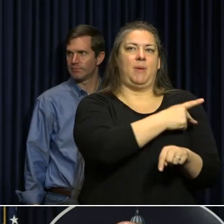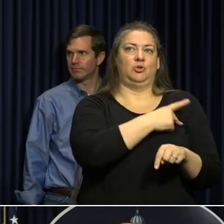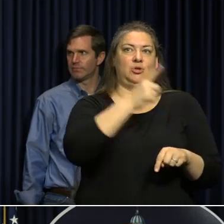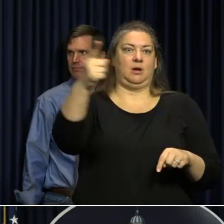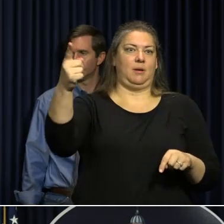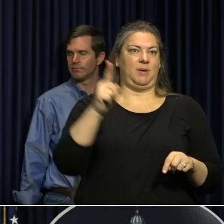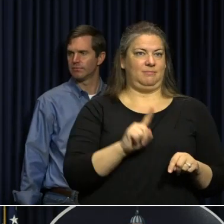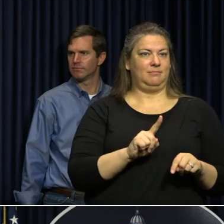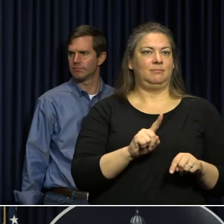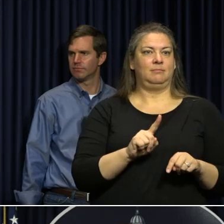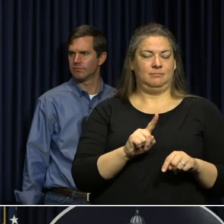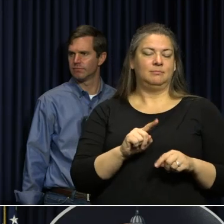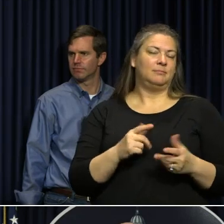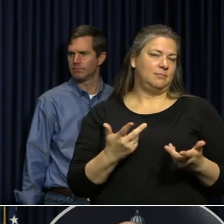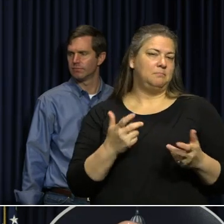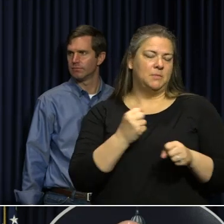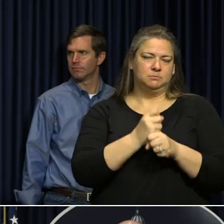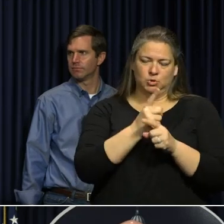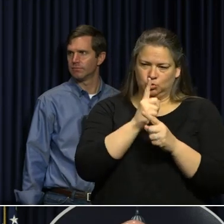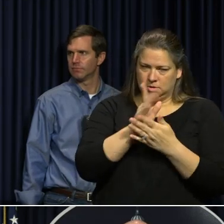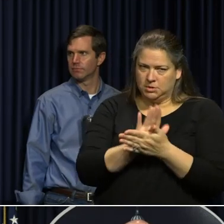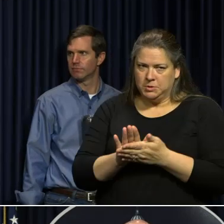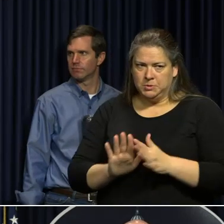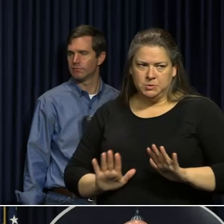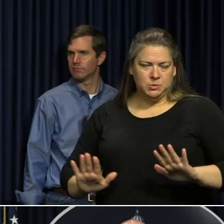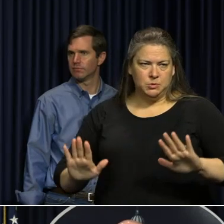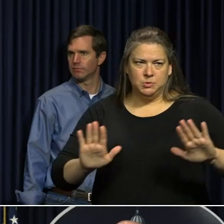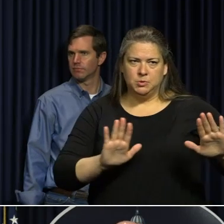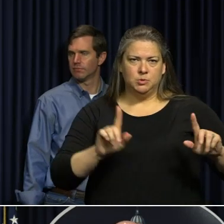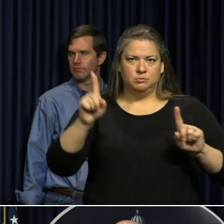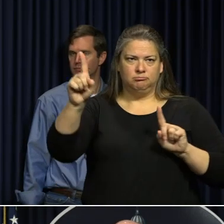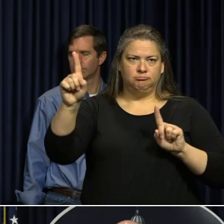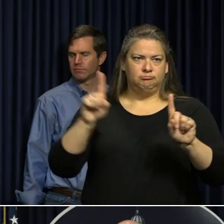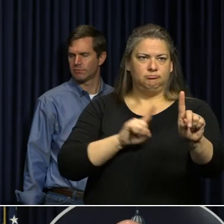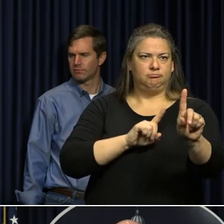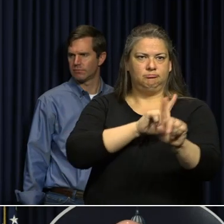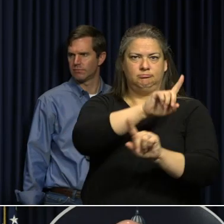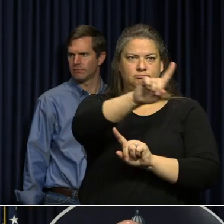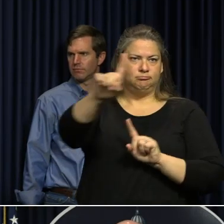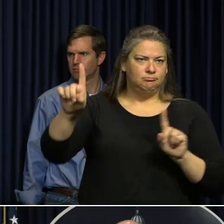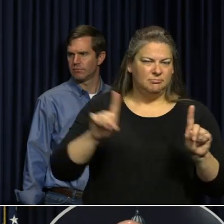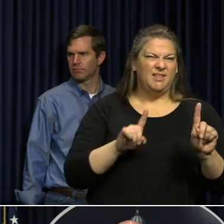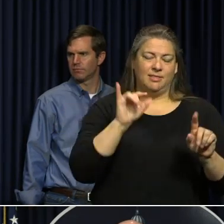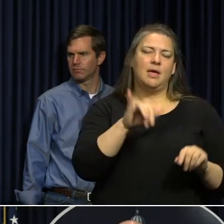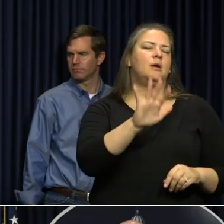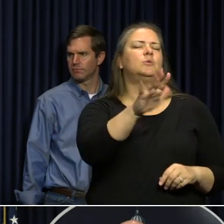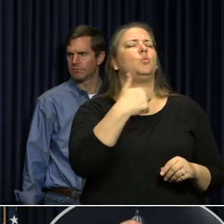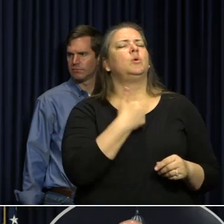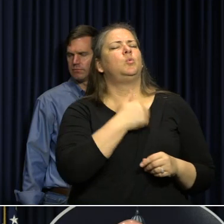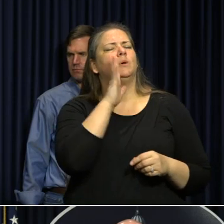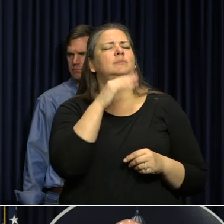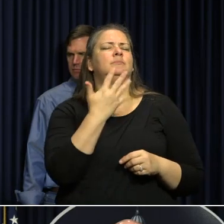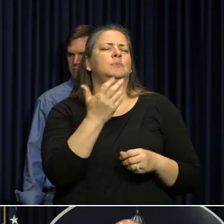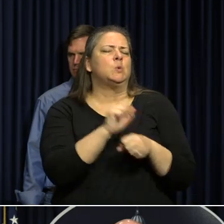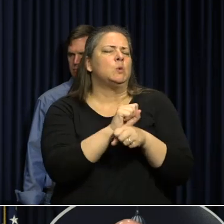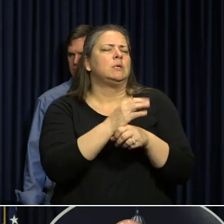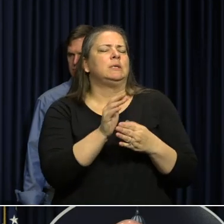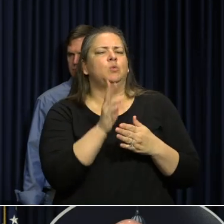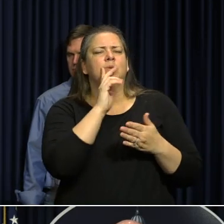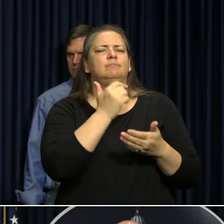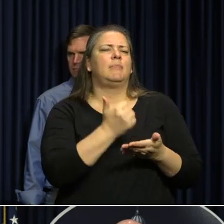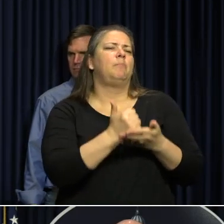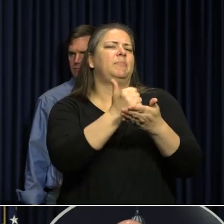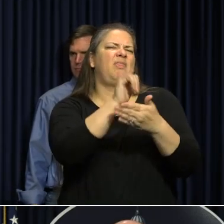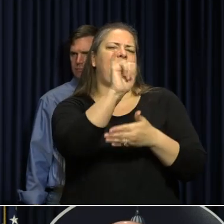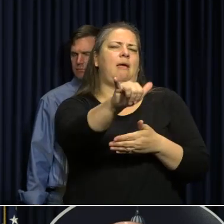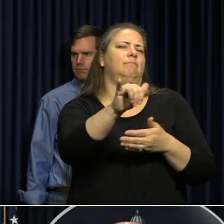and hand sanitizer. We will continue to work on that, and we may perhaps have special guidance to give to that community in the interest